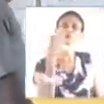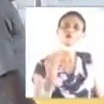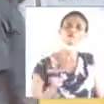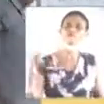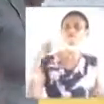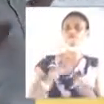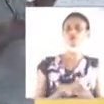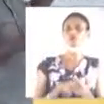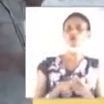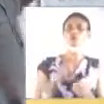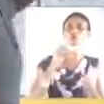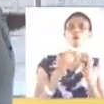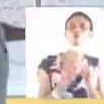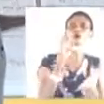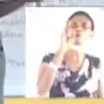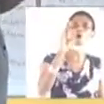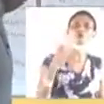make good use of it.